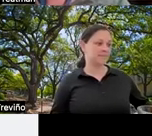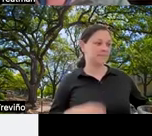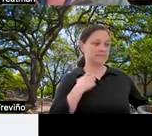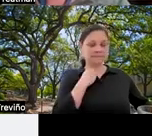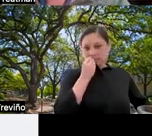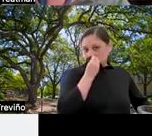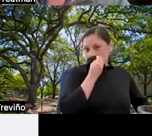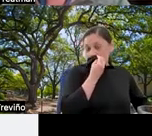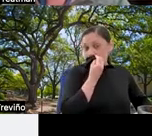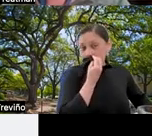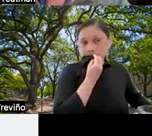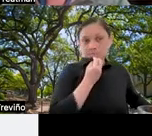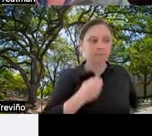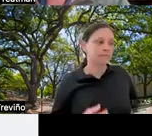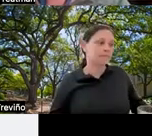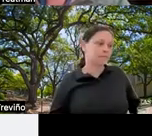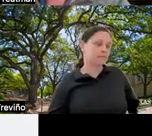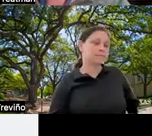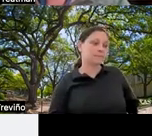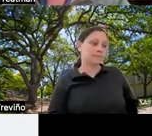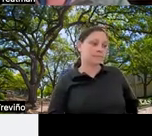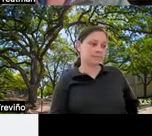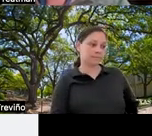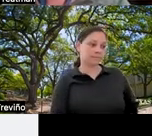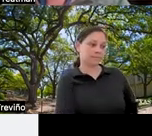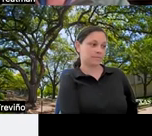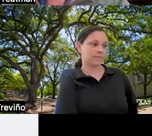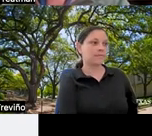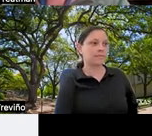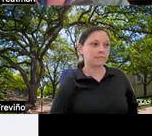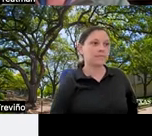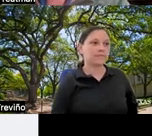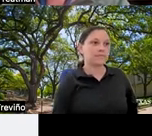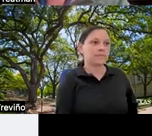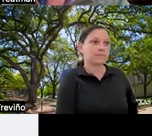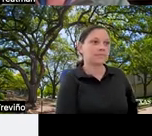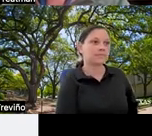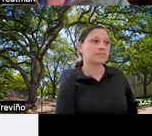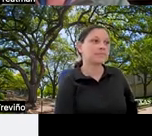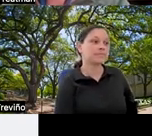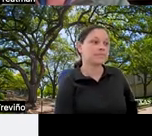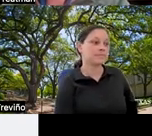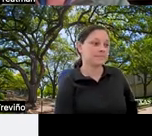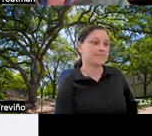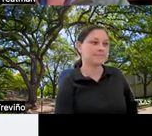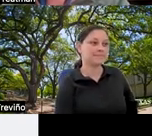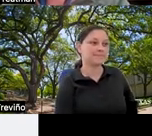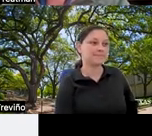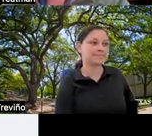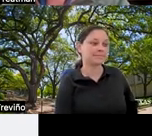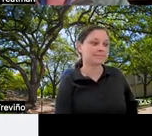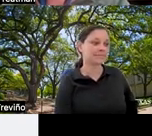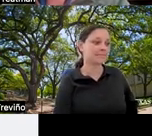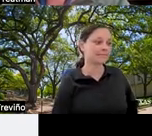more intermediate and sort of ultimate outcomes of a high functioning system, society, a little of both is what it looks